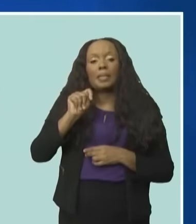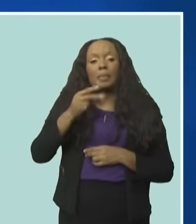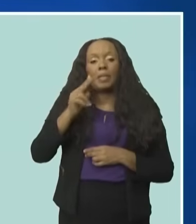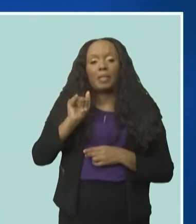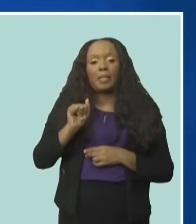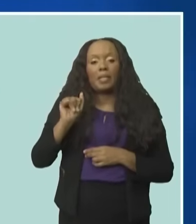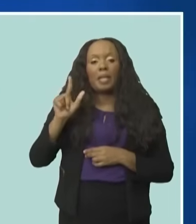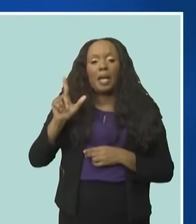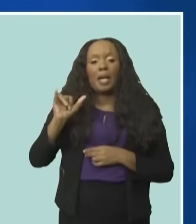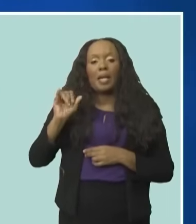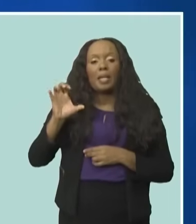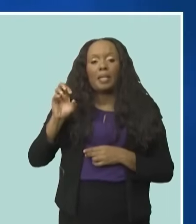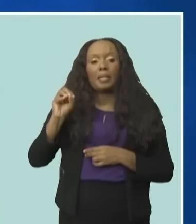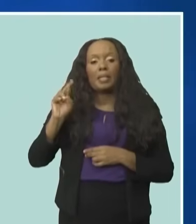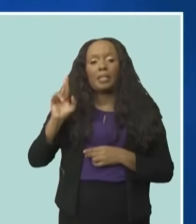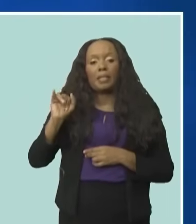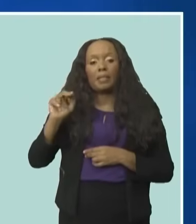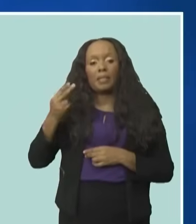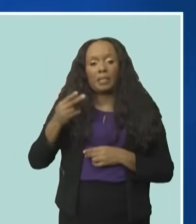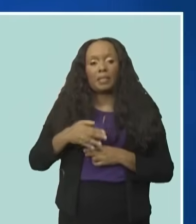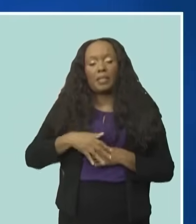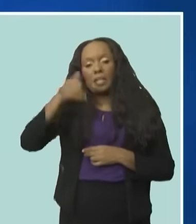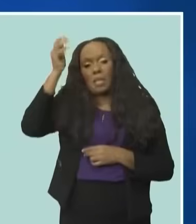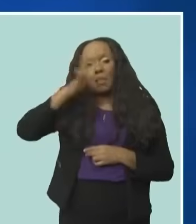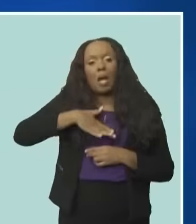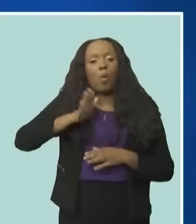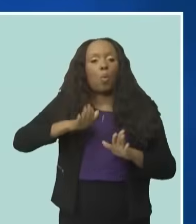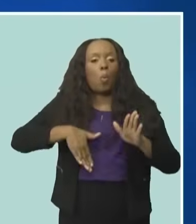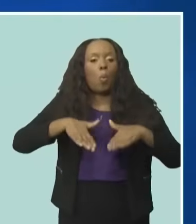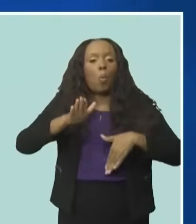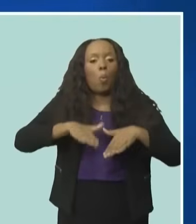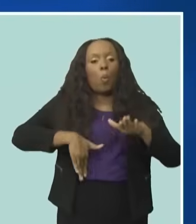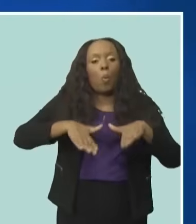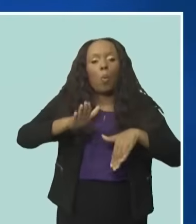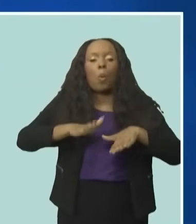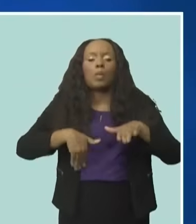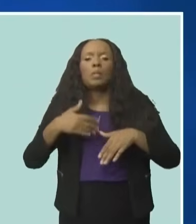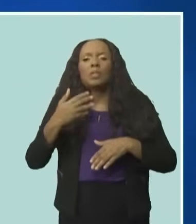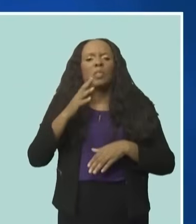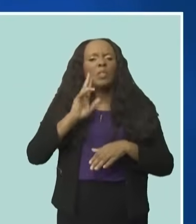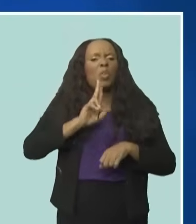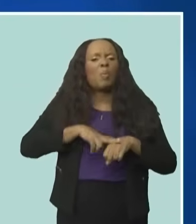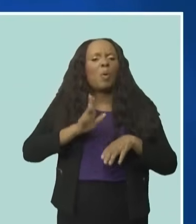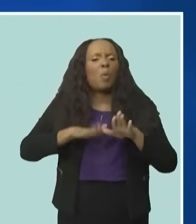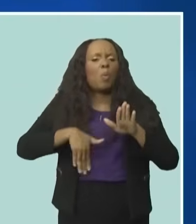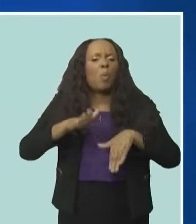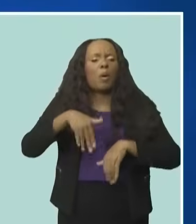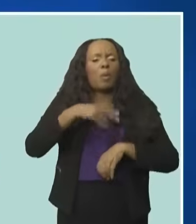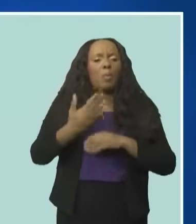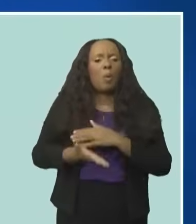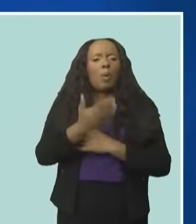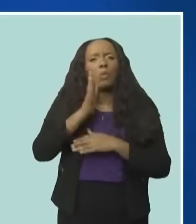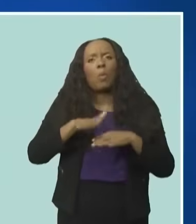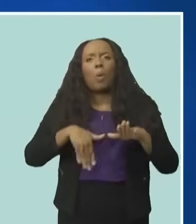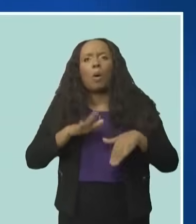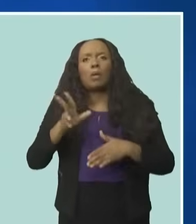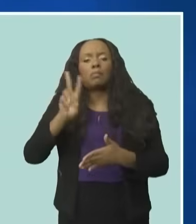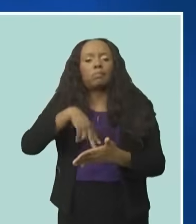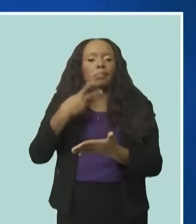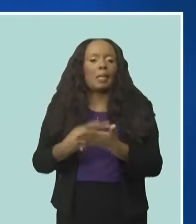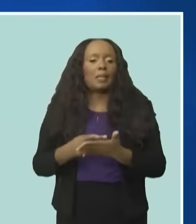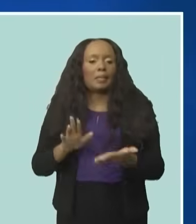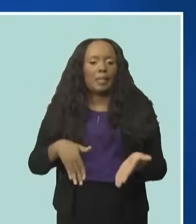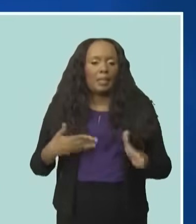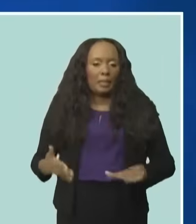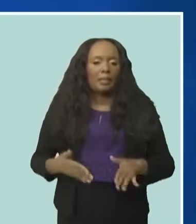Company collapsed and died after his morning walk in the area. He was pronounced dead on the scene by a medical doctor. His wife